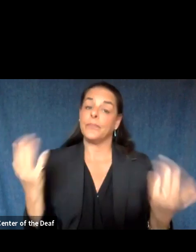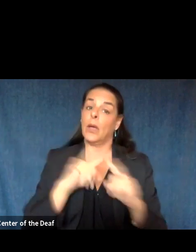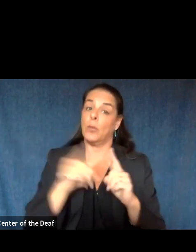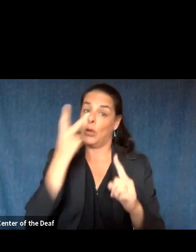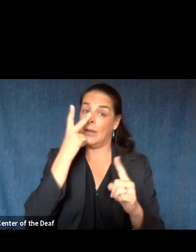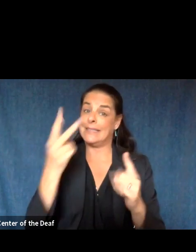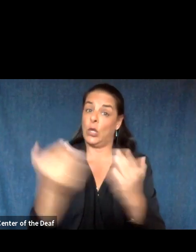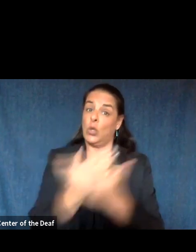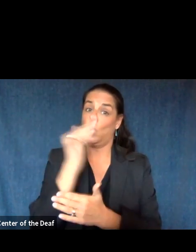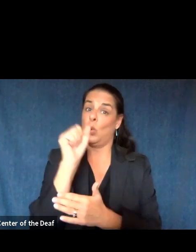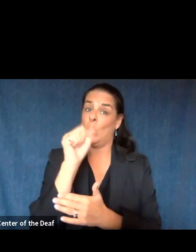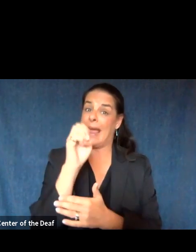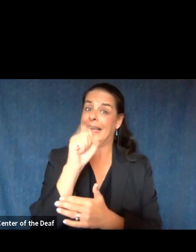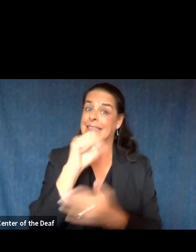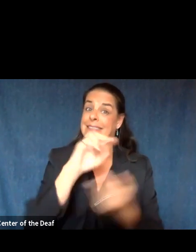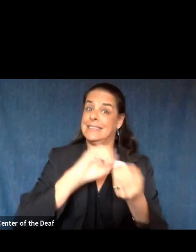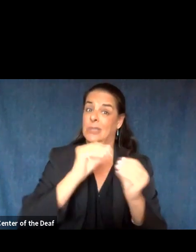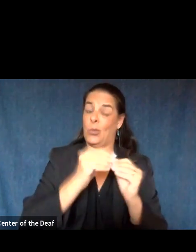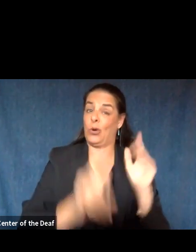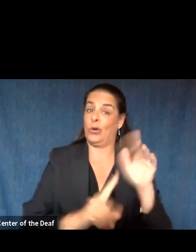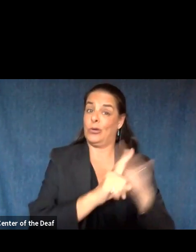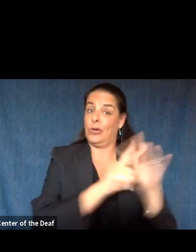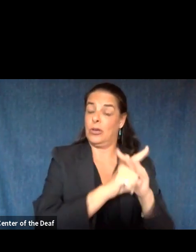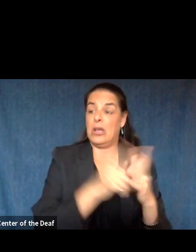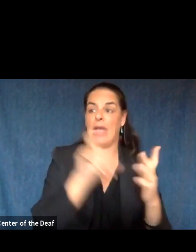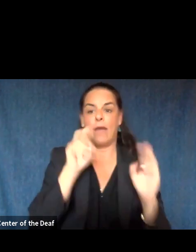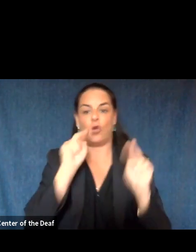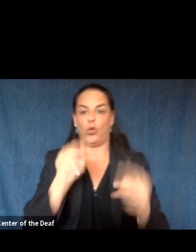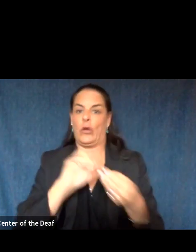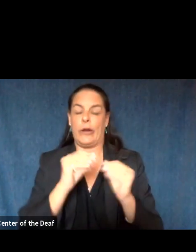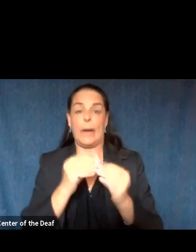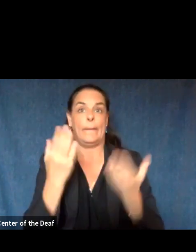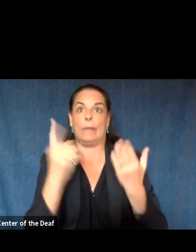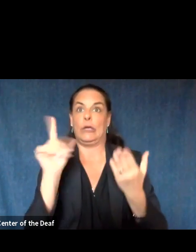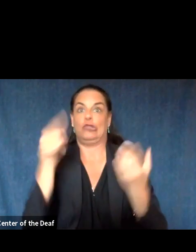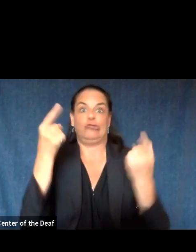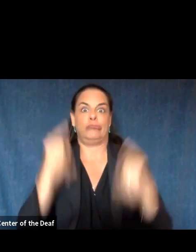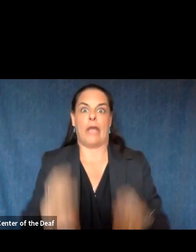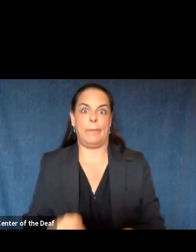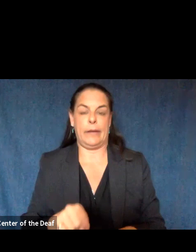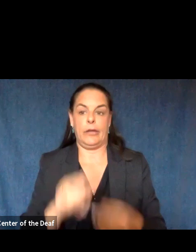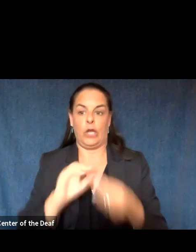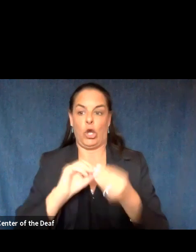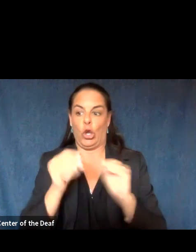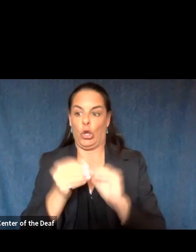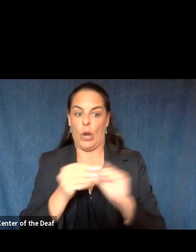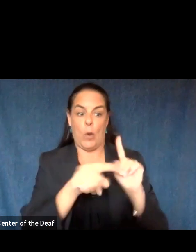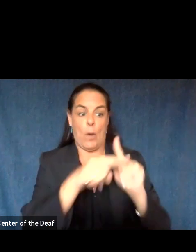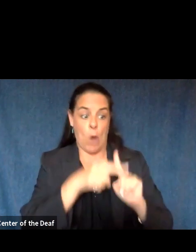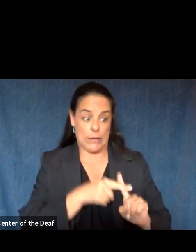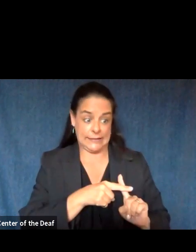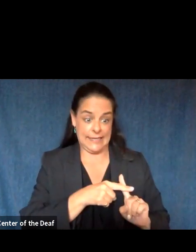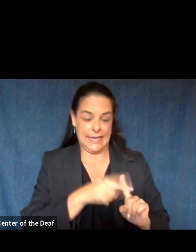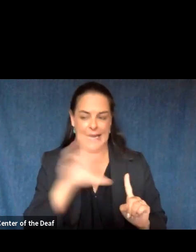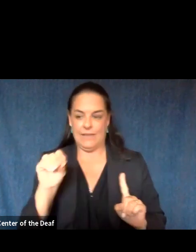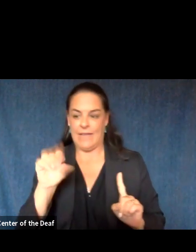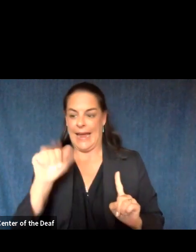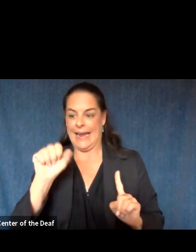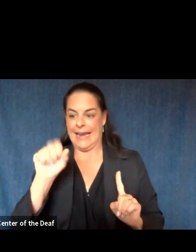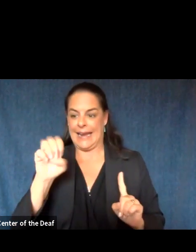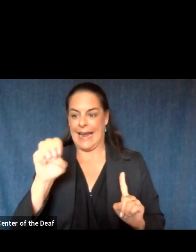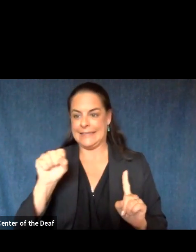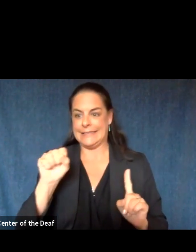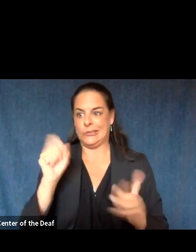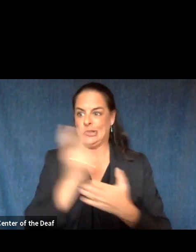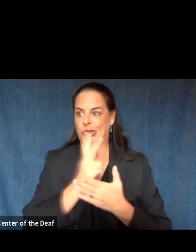roll in, so we'll have to look at the data, but it could just be coincidence and things that are rolling in and cases rolling out at a similar